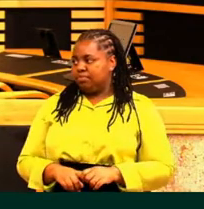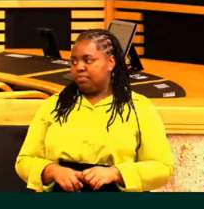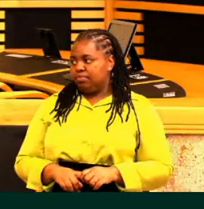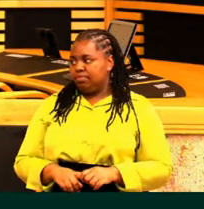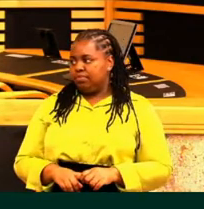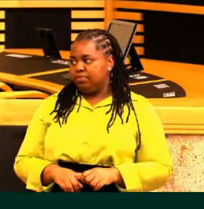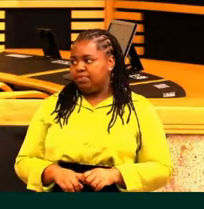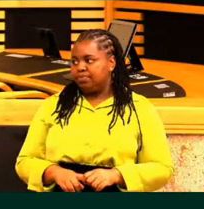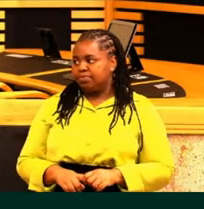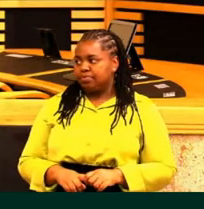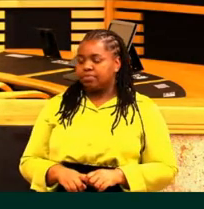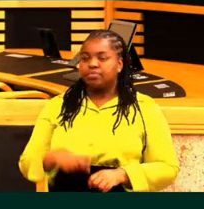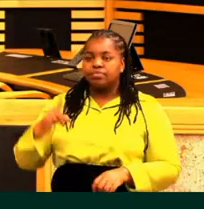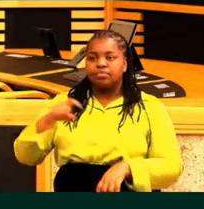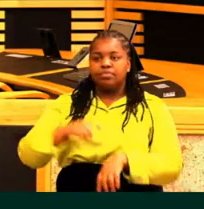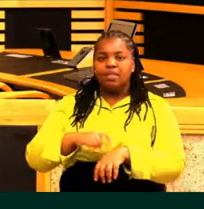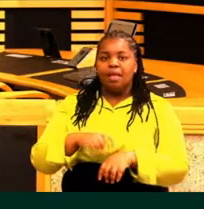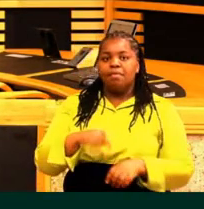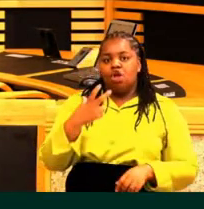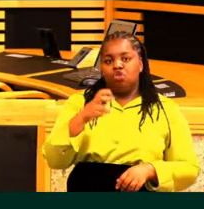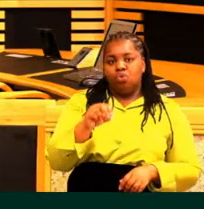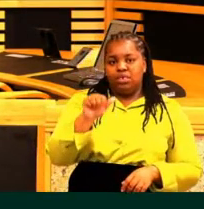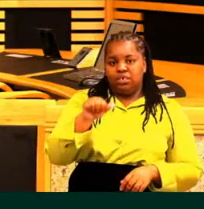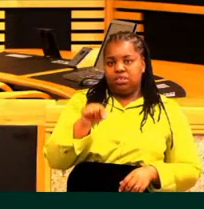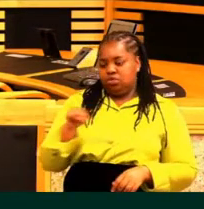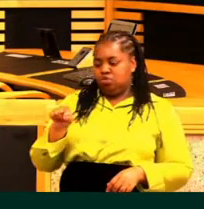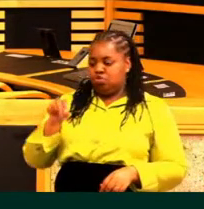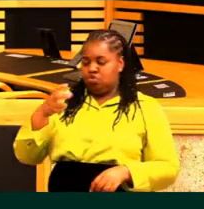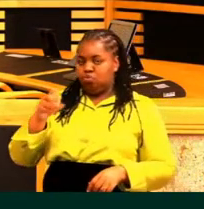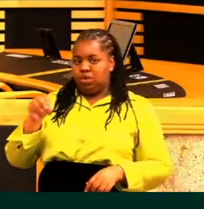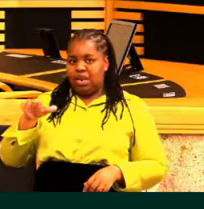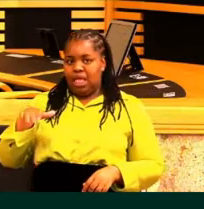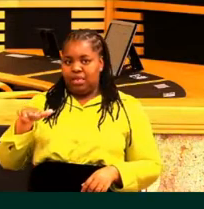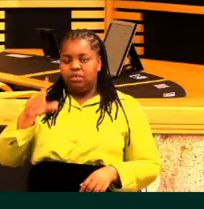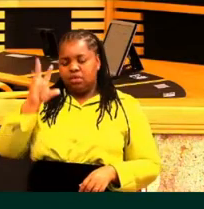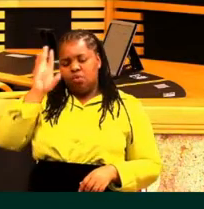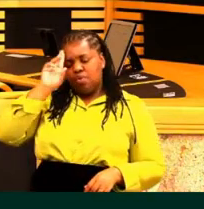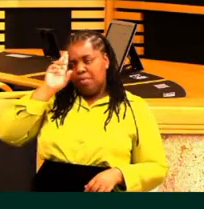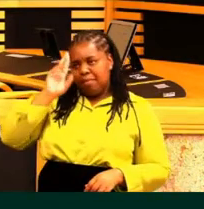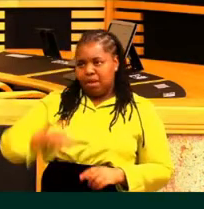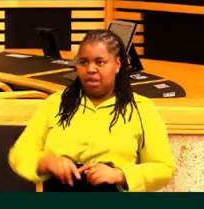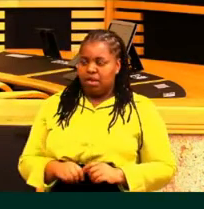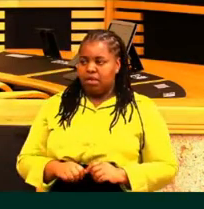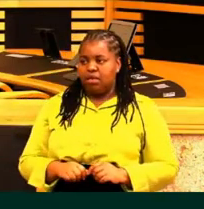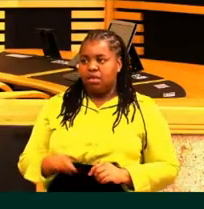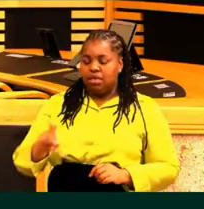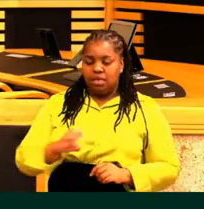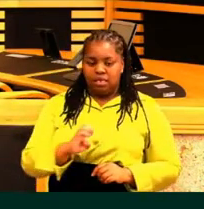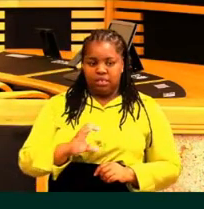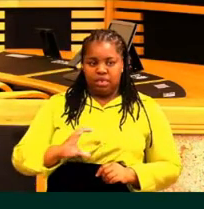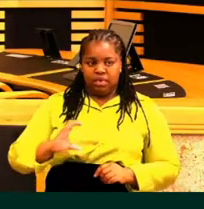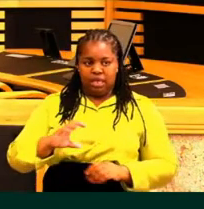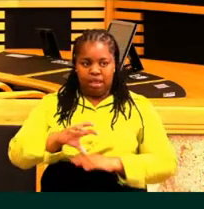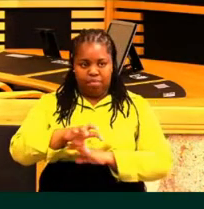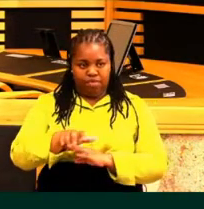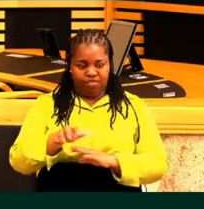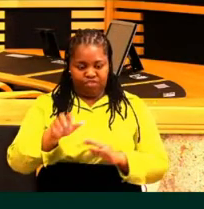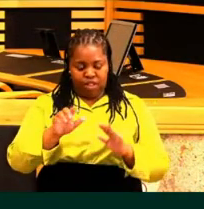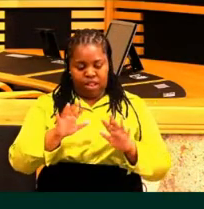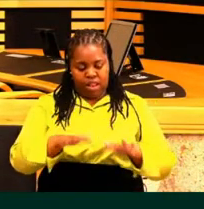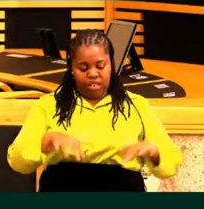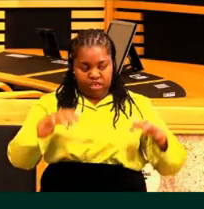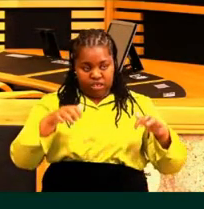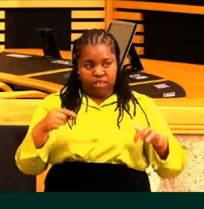During the period 2016 and 2019 now kumbula the Eastern Cape provincial legislature